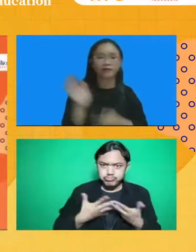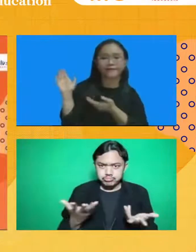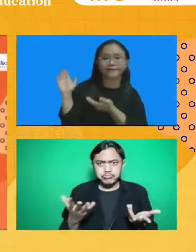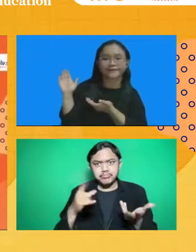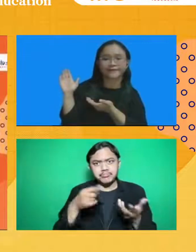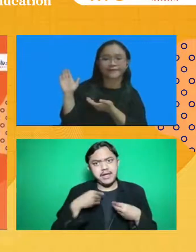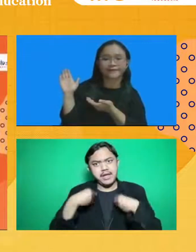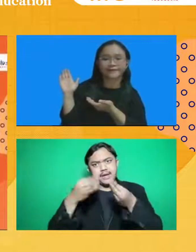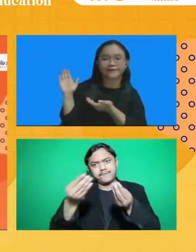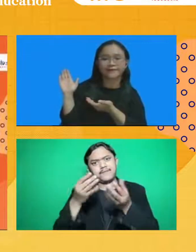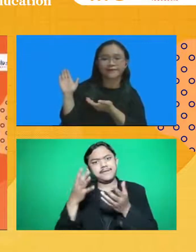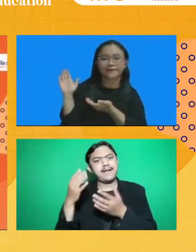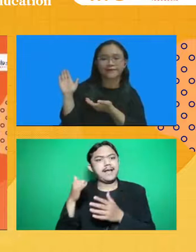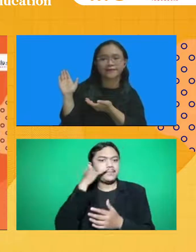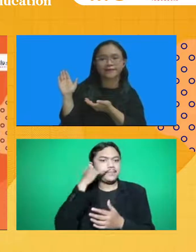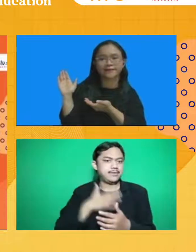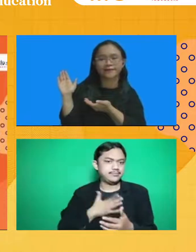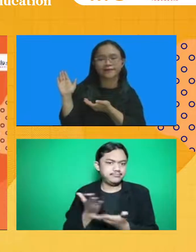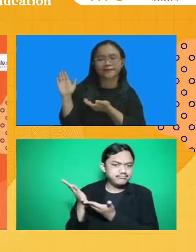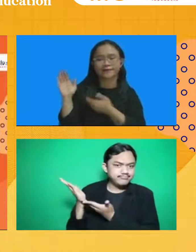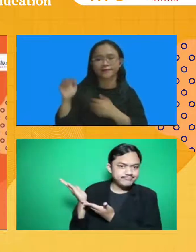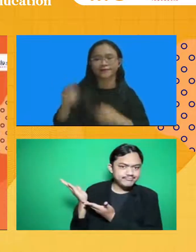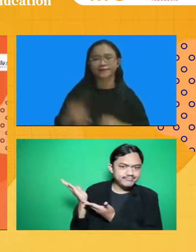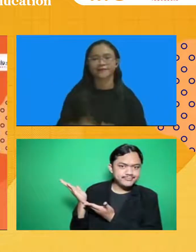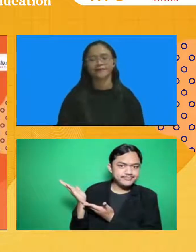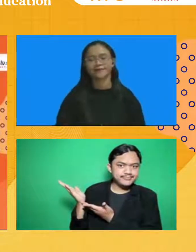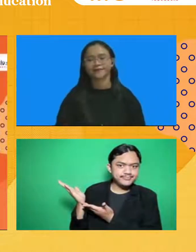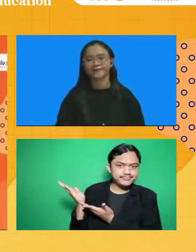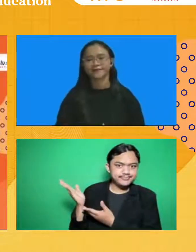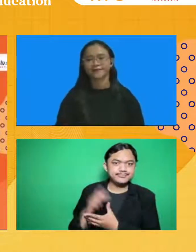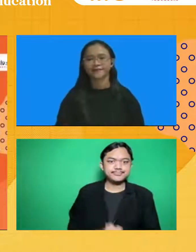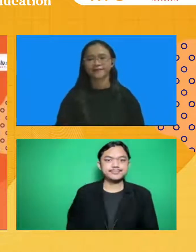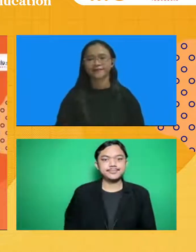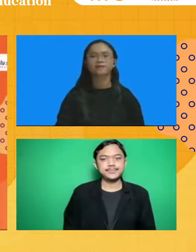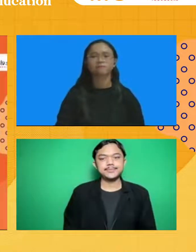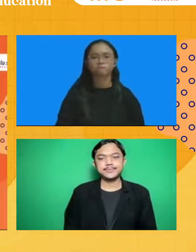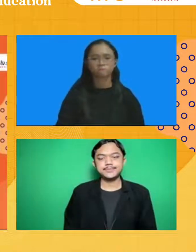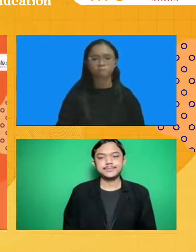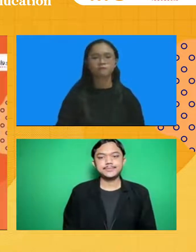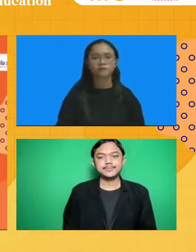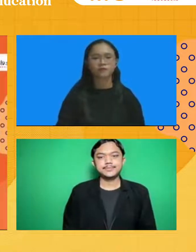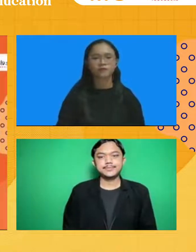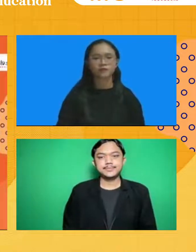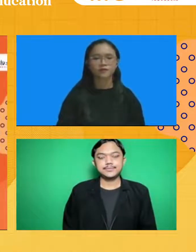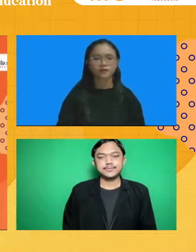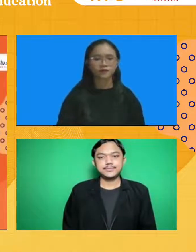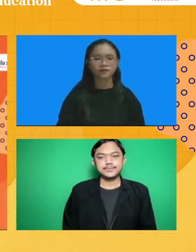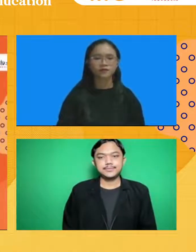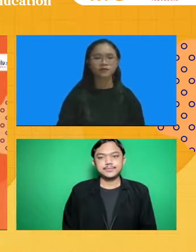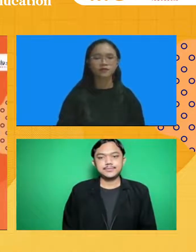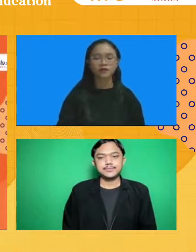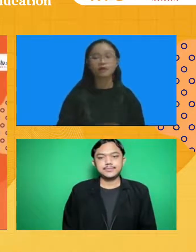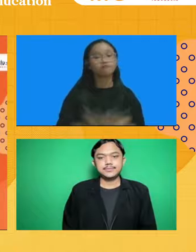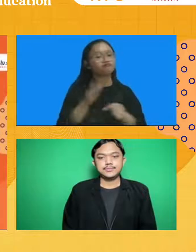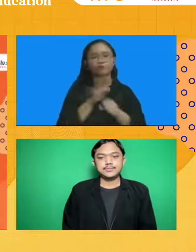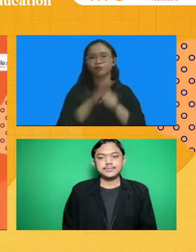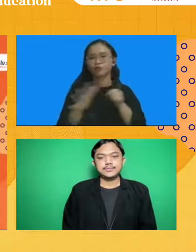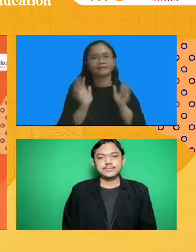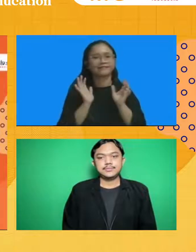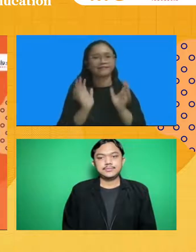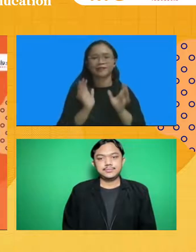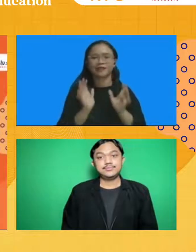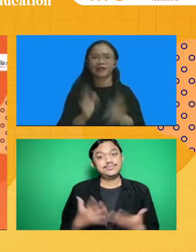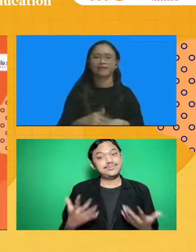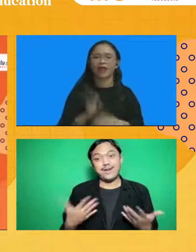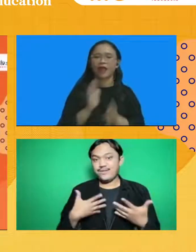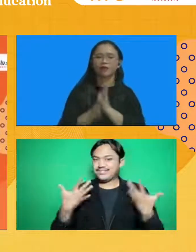also use you could also contact our hotline numbers. So that's it. I'm going to give the floor back